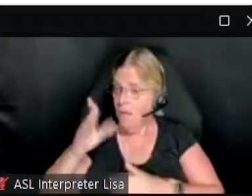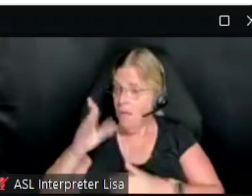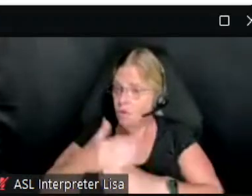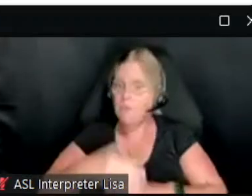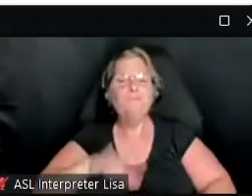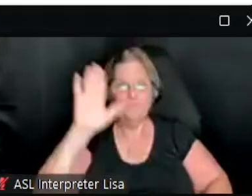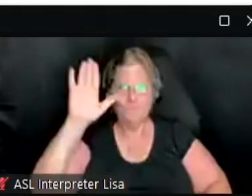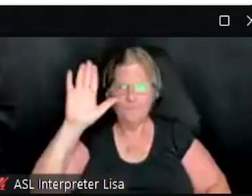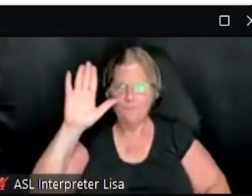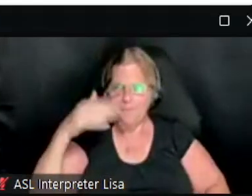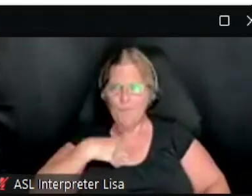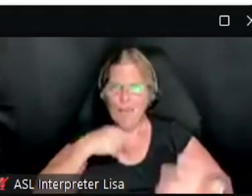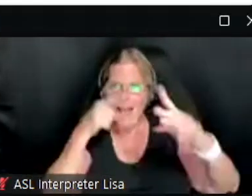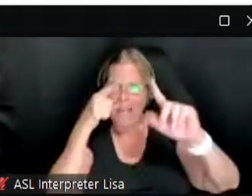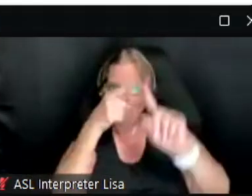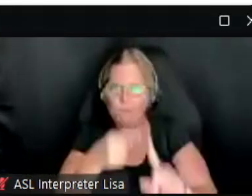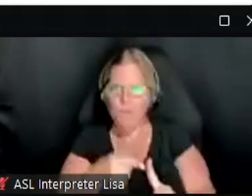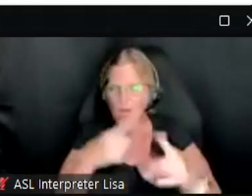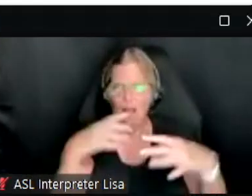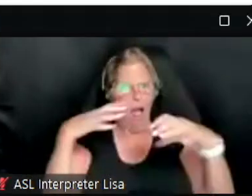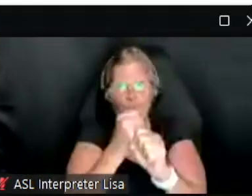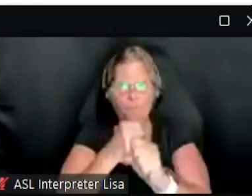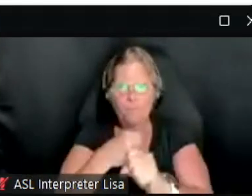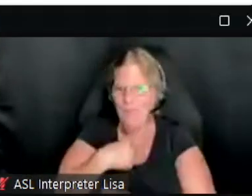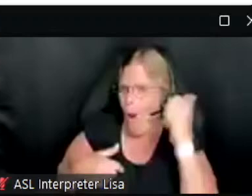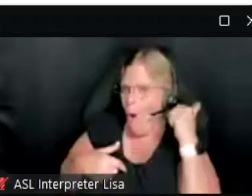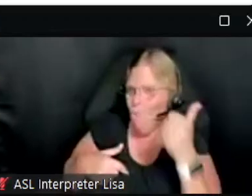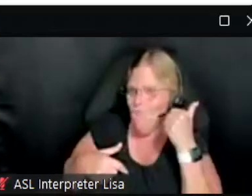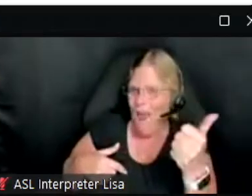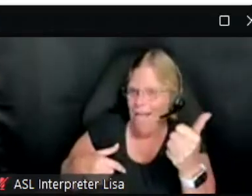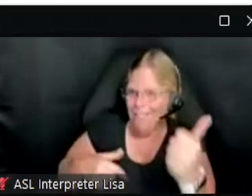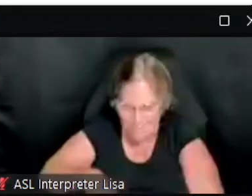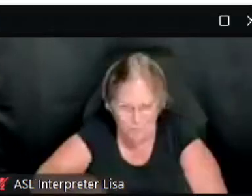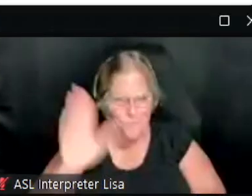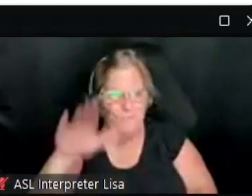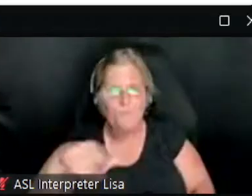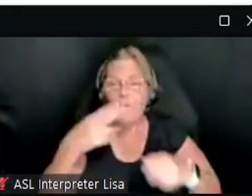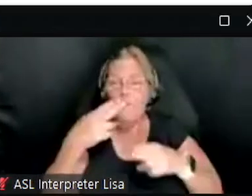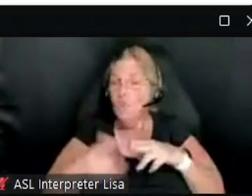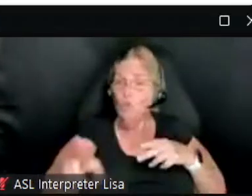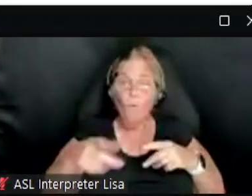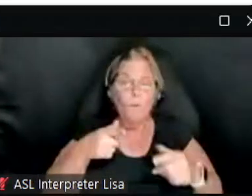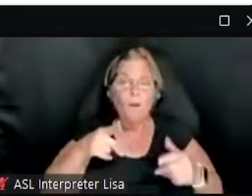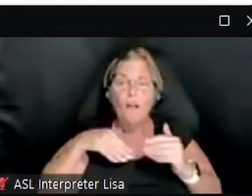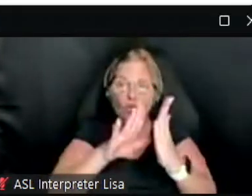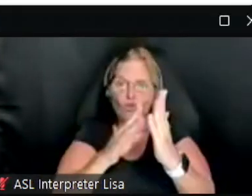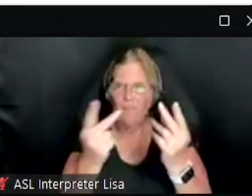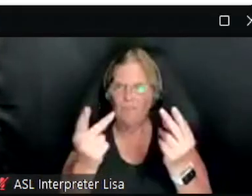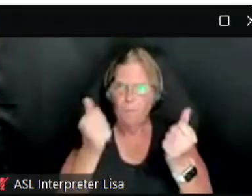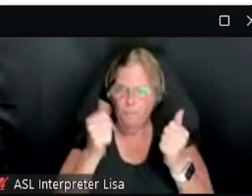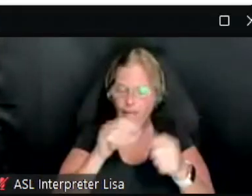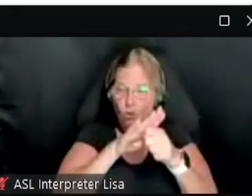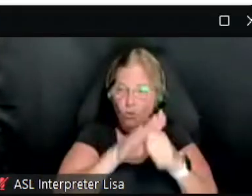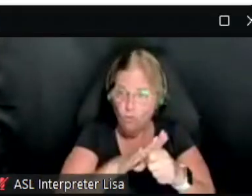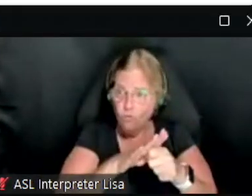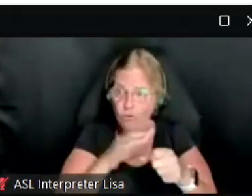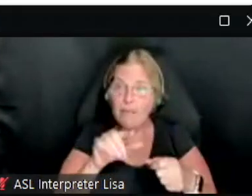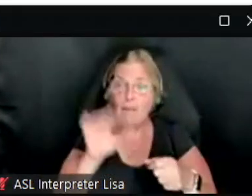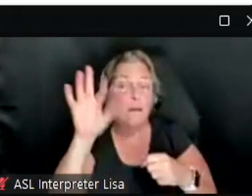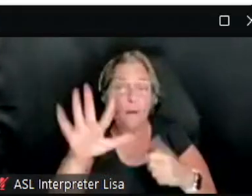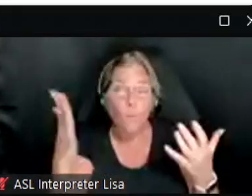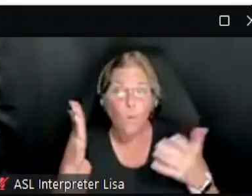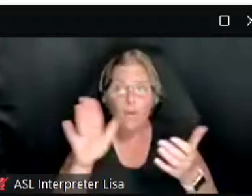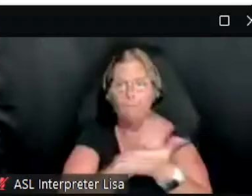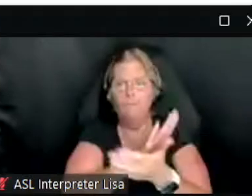got bullets now. I'm going to be succinct. So short term, address immediate stressors, i.e. paperwork for